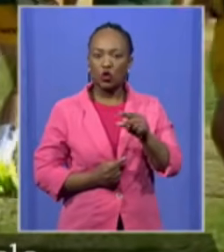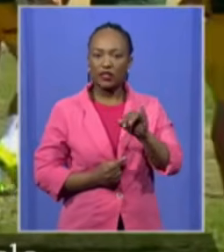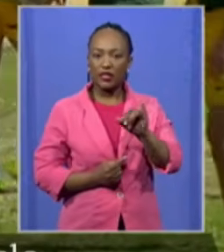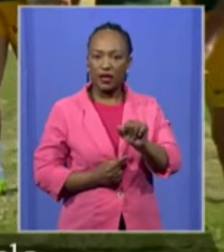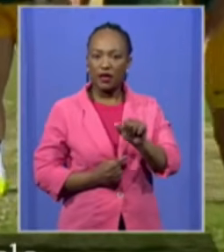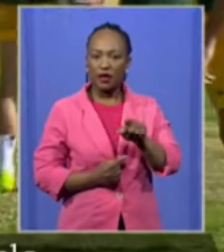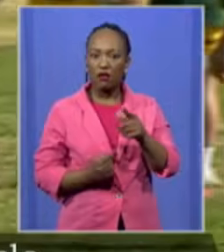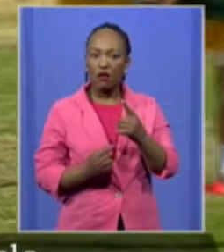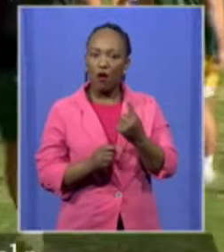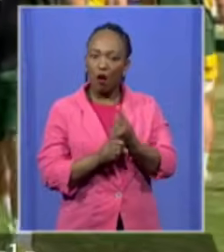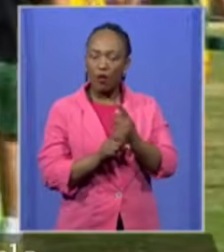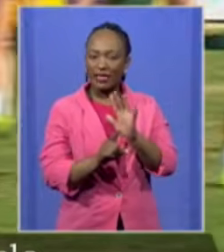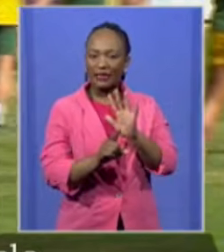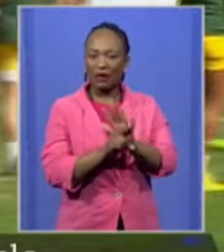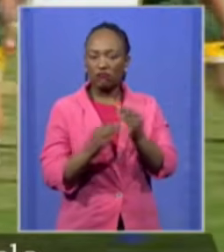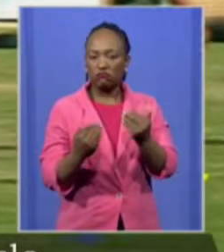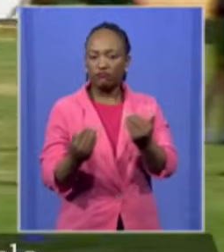hlasela molengo o pele.